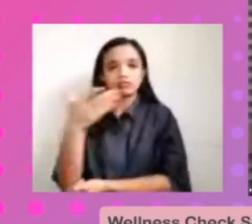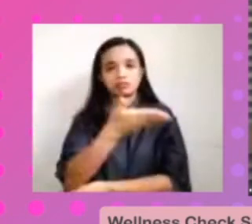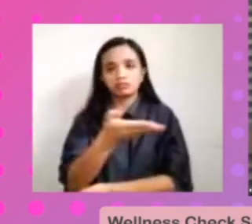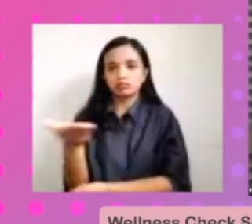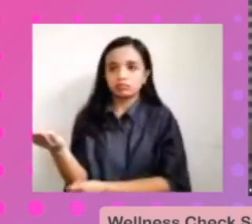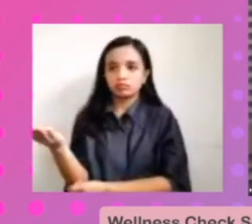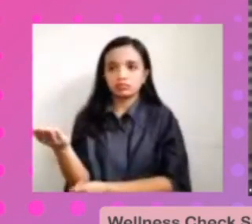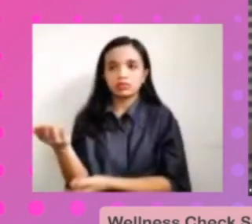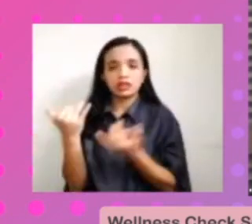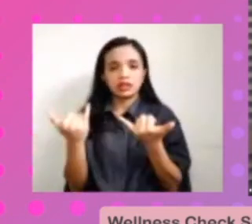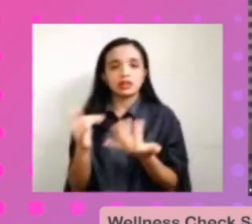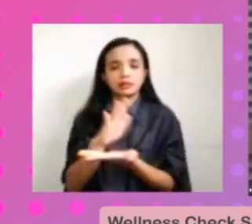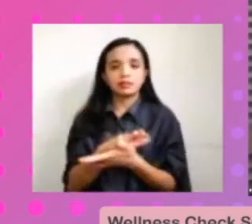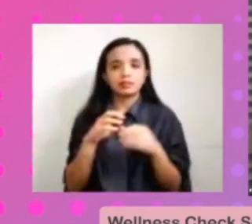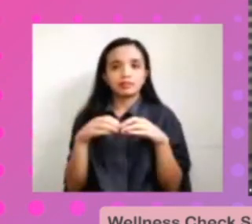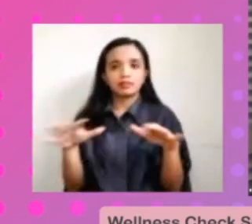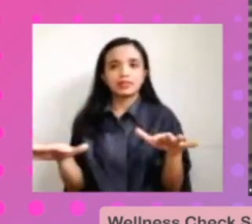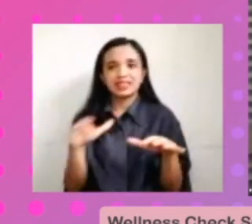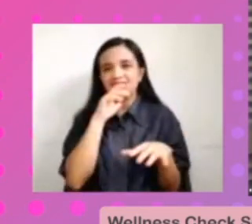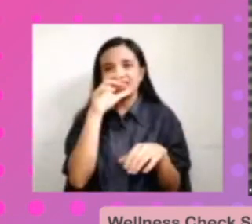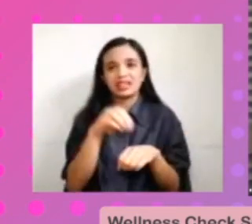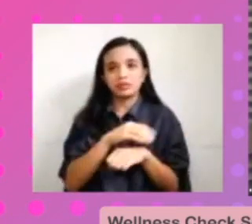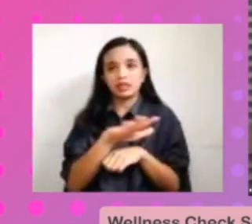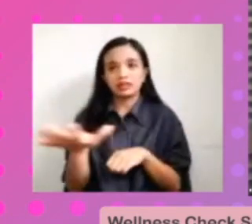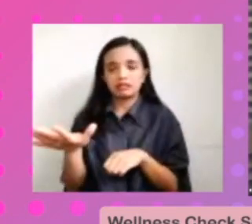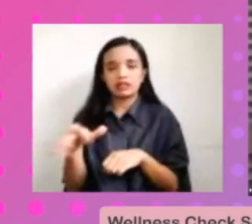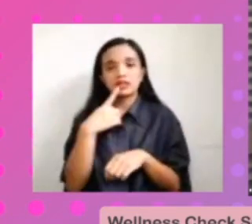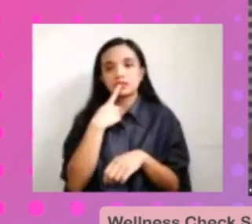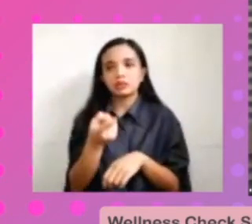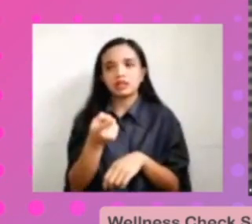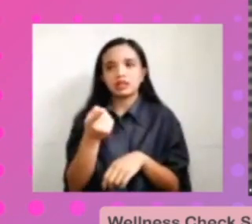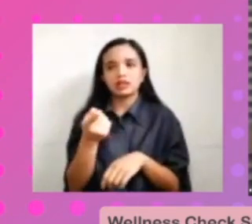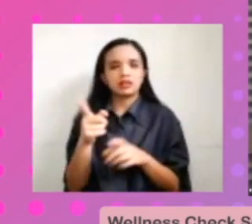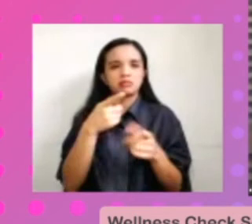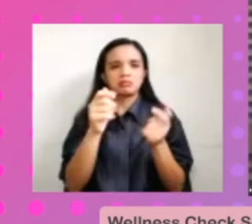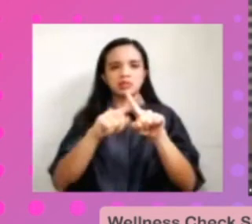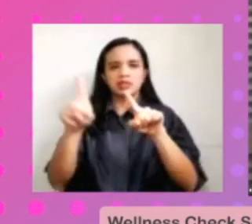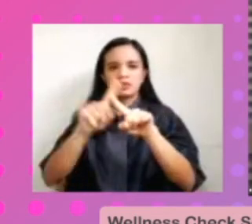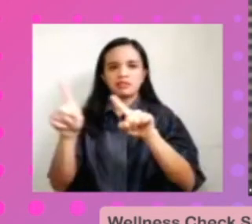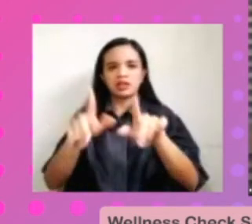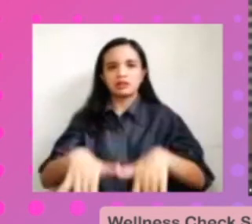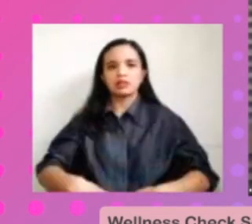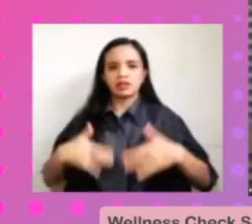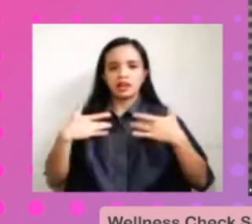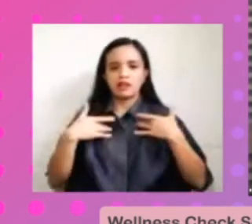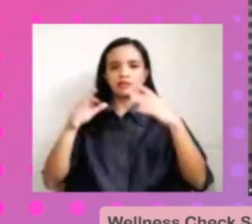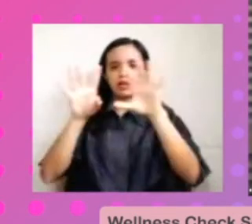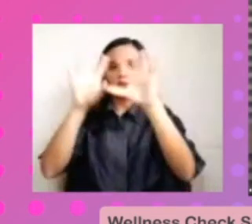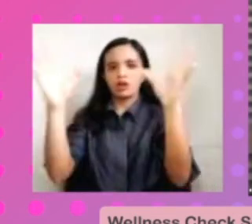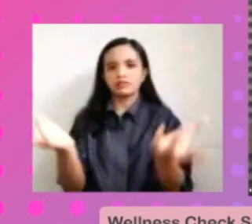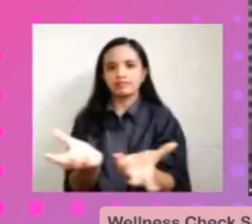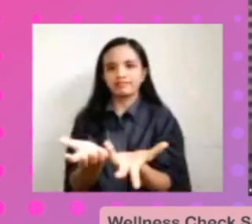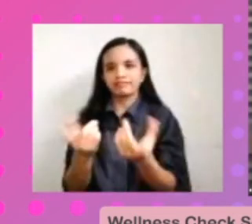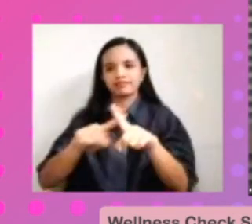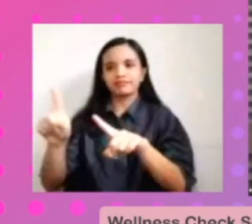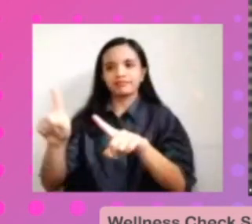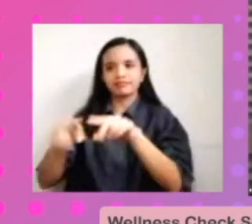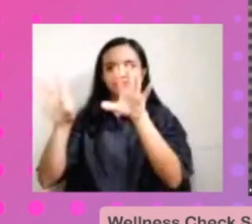which we express compassion. Diba? It's the body. Diba? So ito yung it extends the